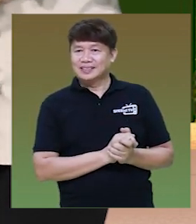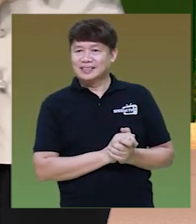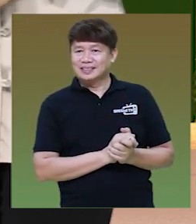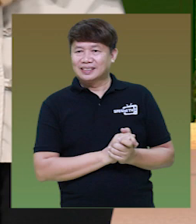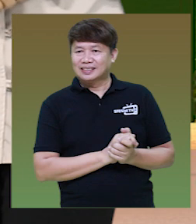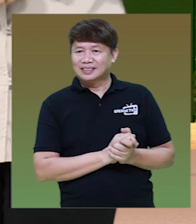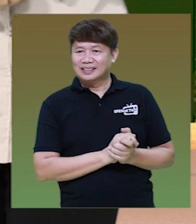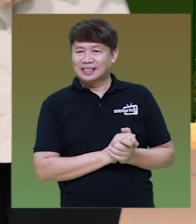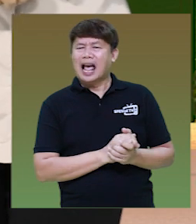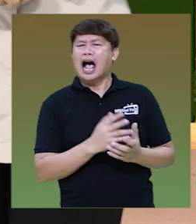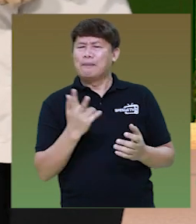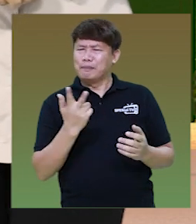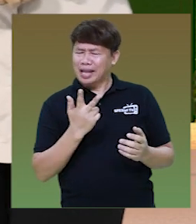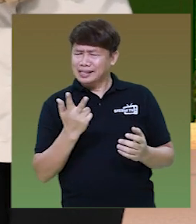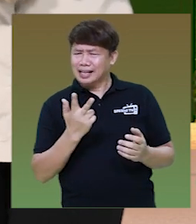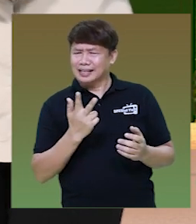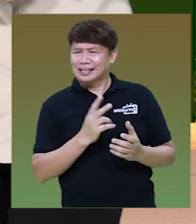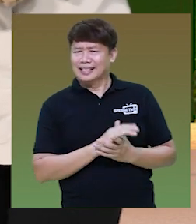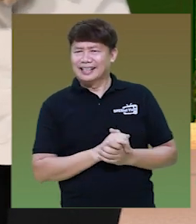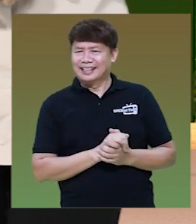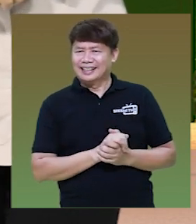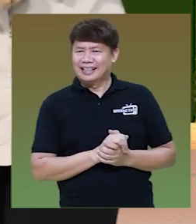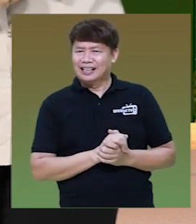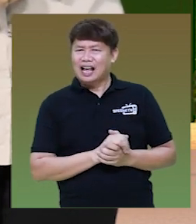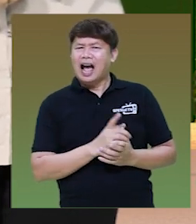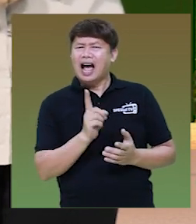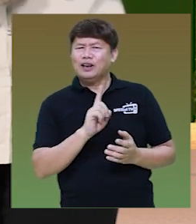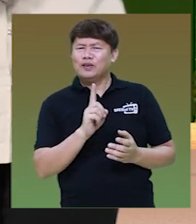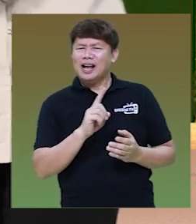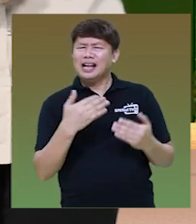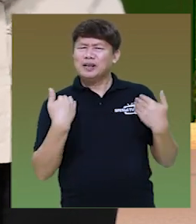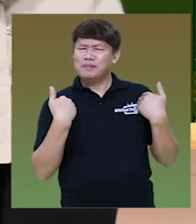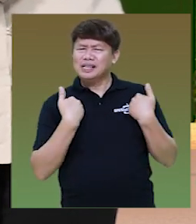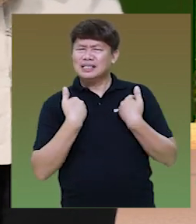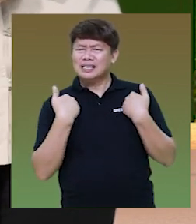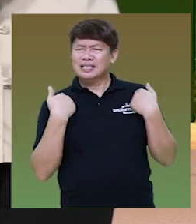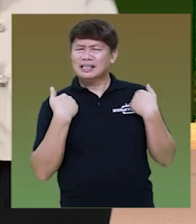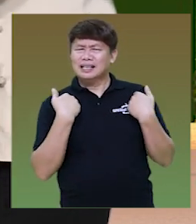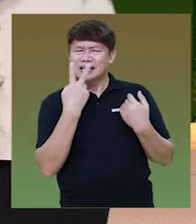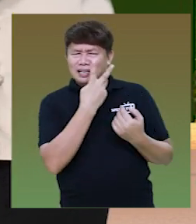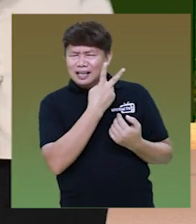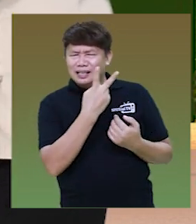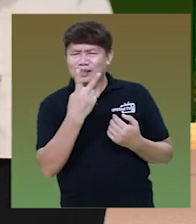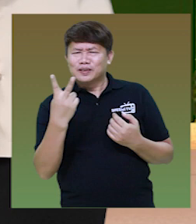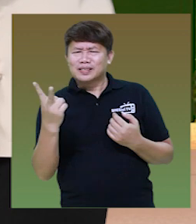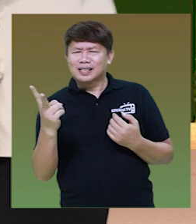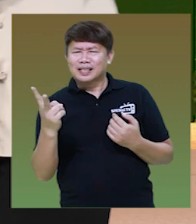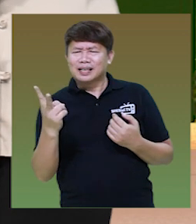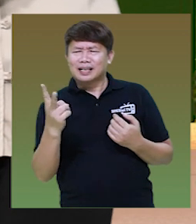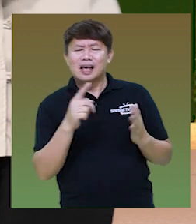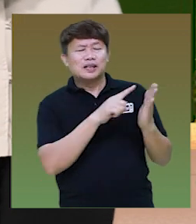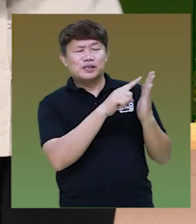That was amazing! What animals can you see at the zoo?